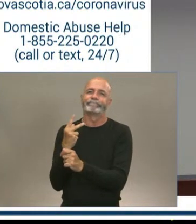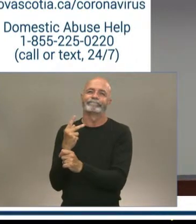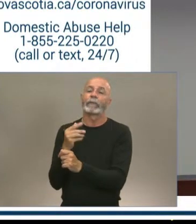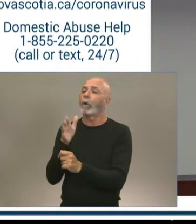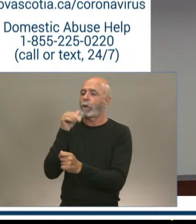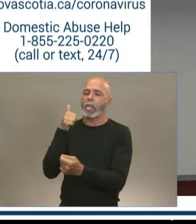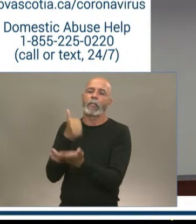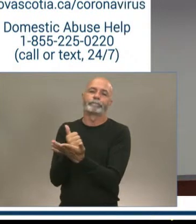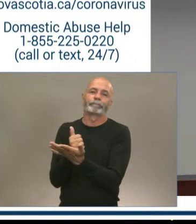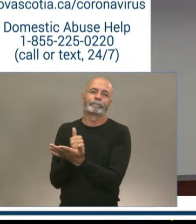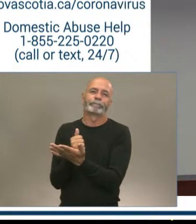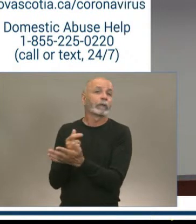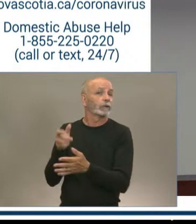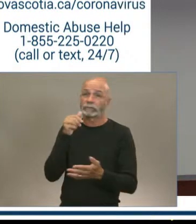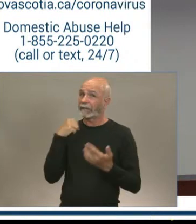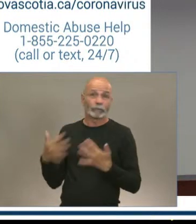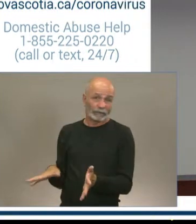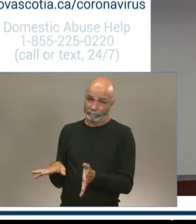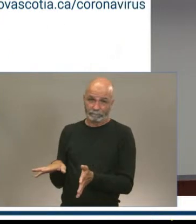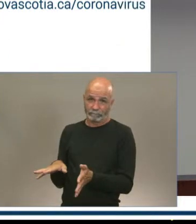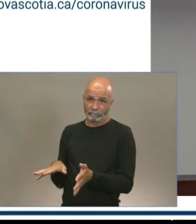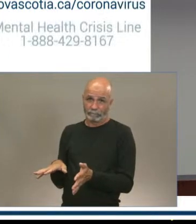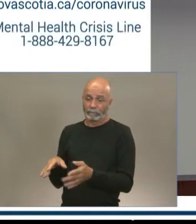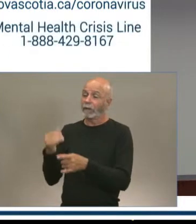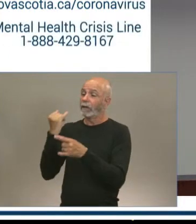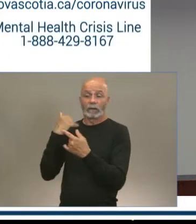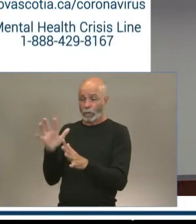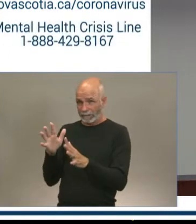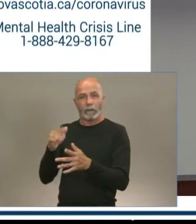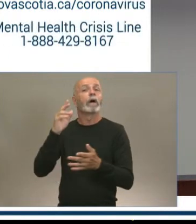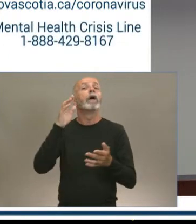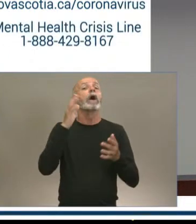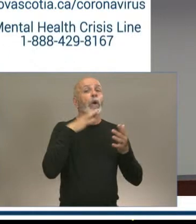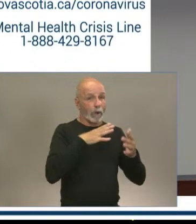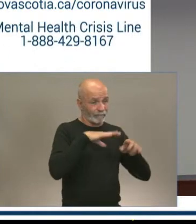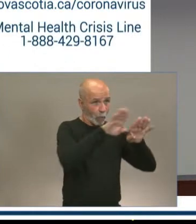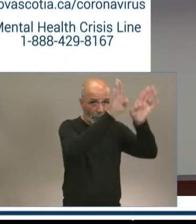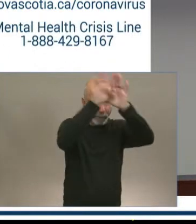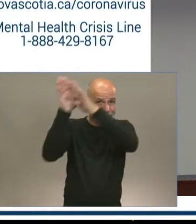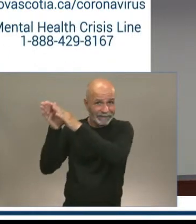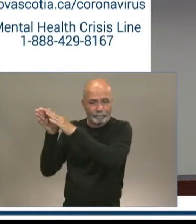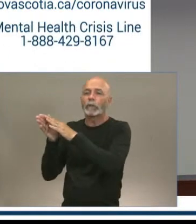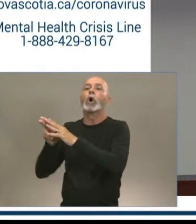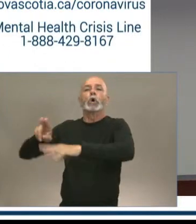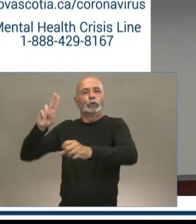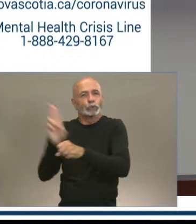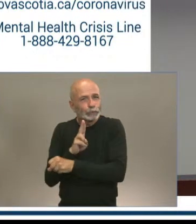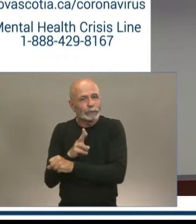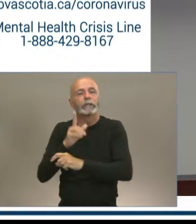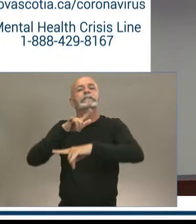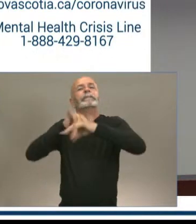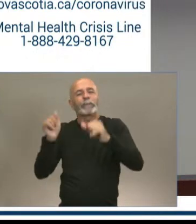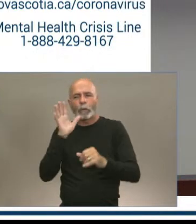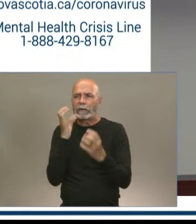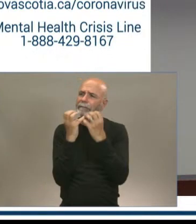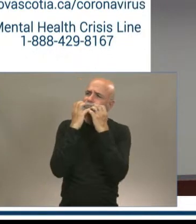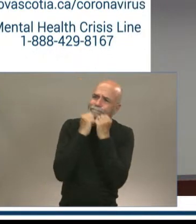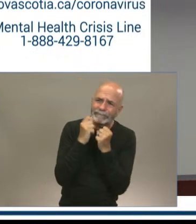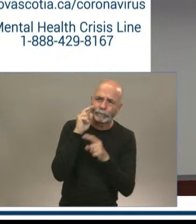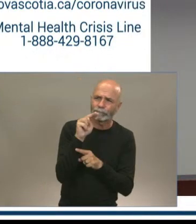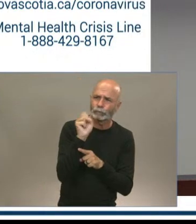not waiting. It's about caring for other Nova Scotians like we've done all along by getting vaccinated now, not